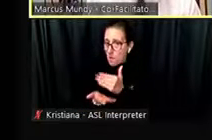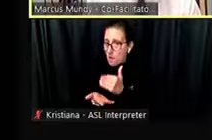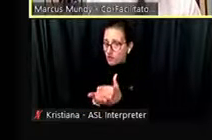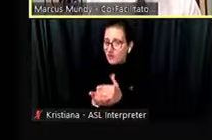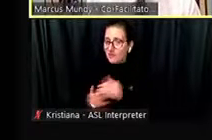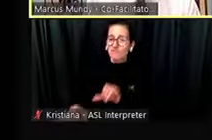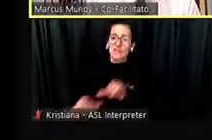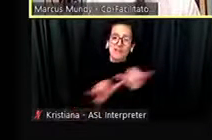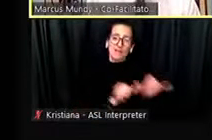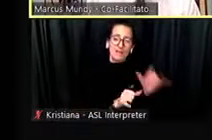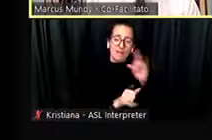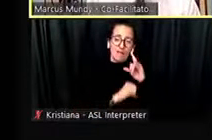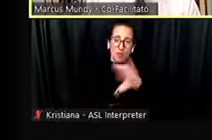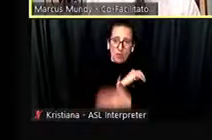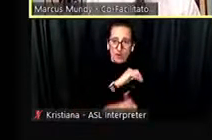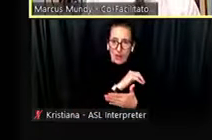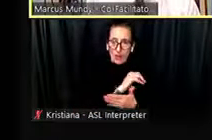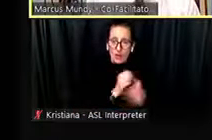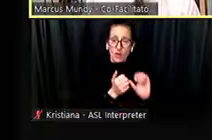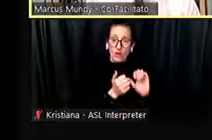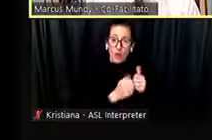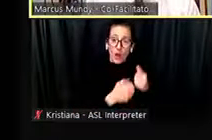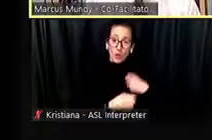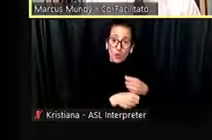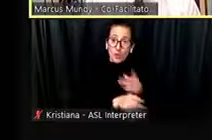matter. Next slide, please.